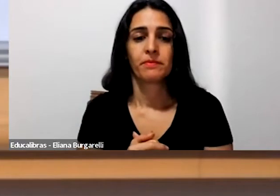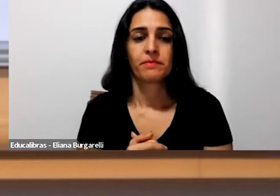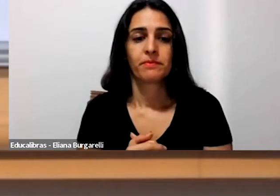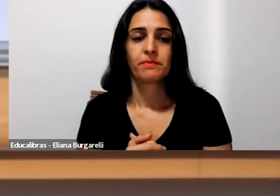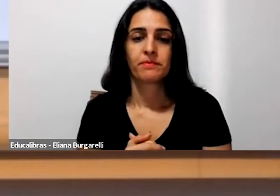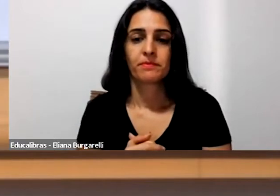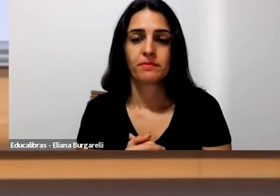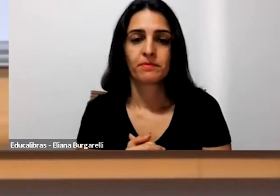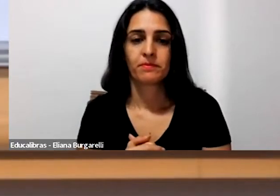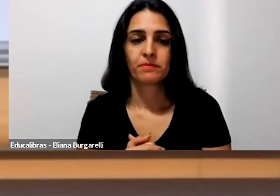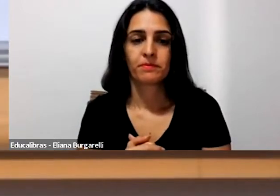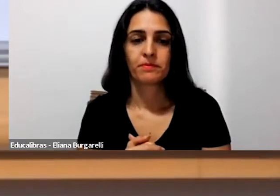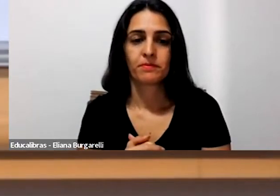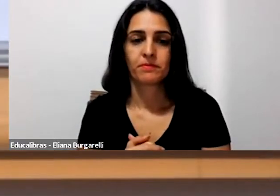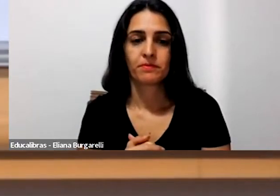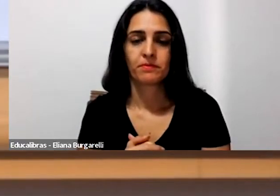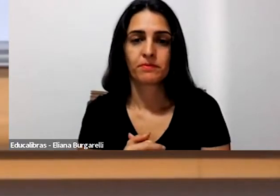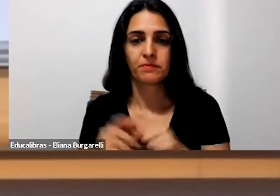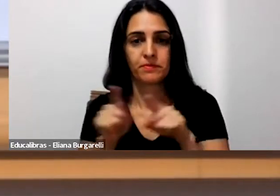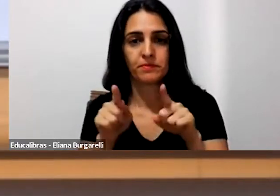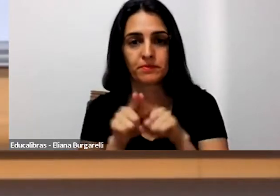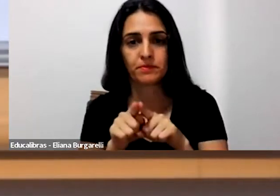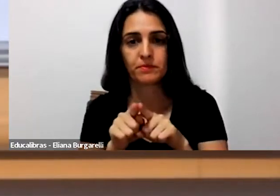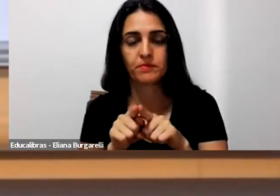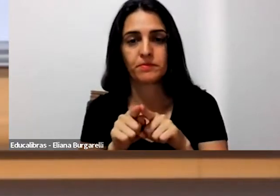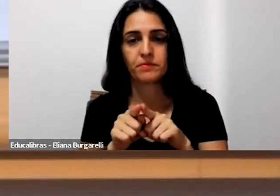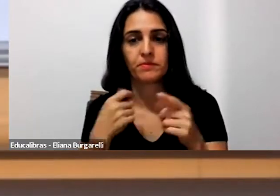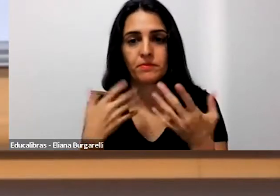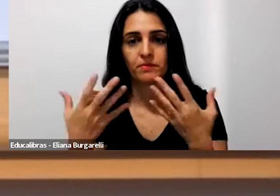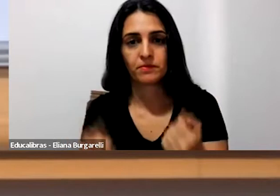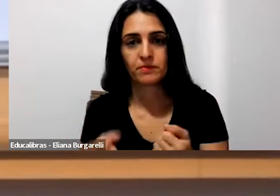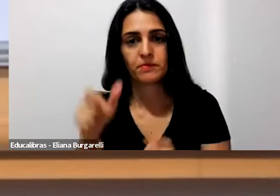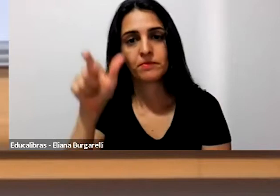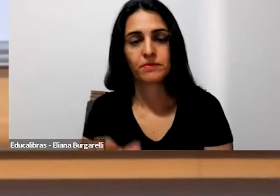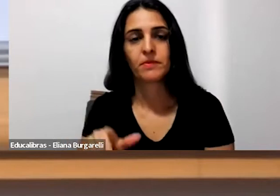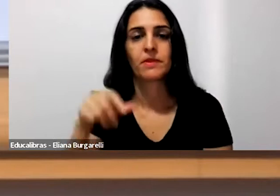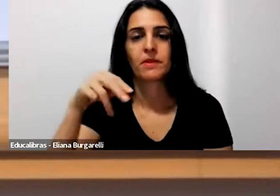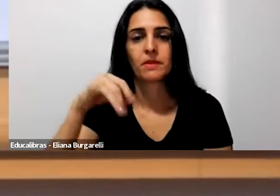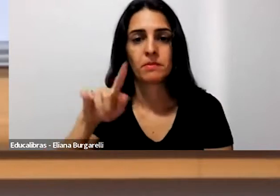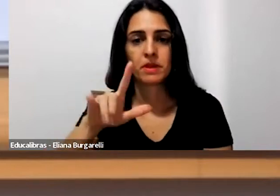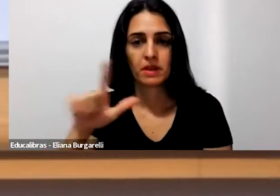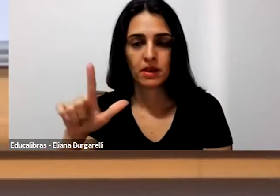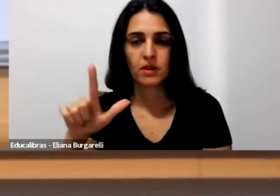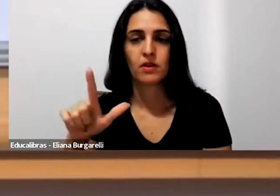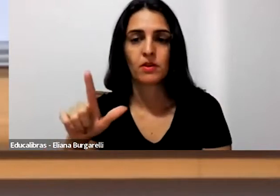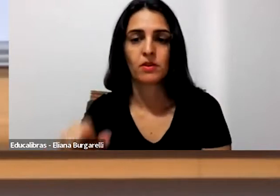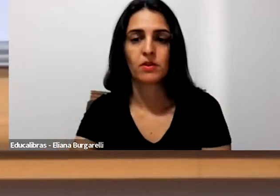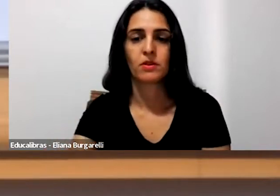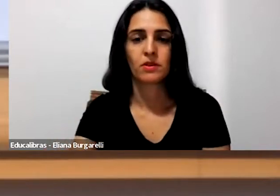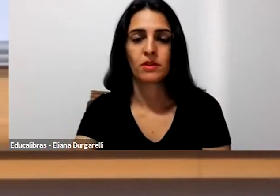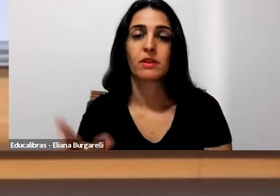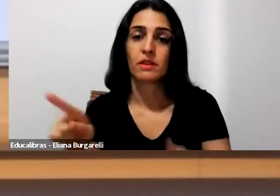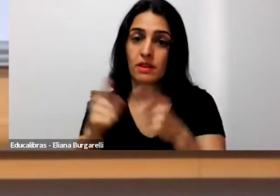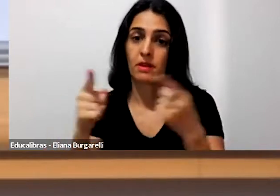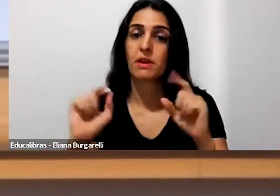inspiring compatriot Miguel Lago. I was struck by the intensity of her